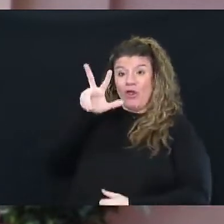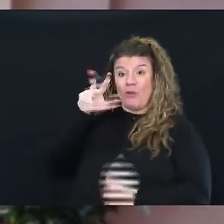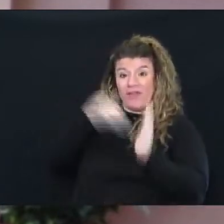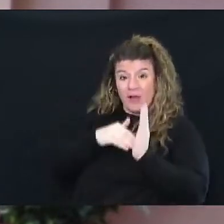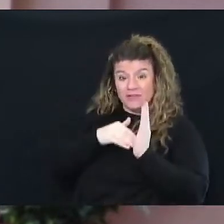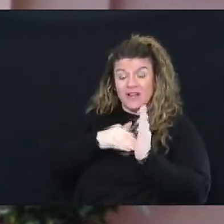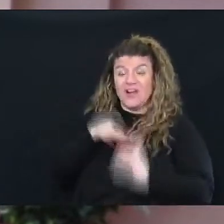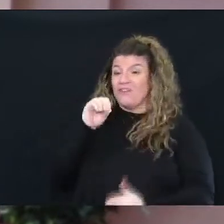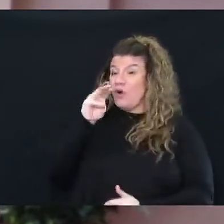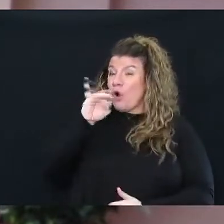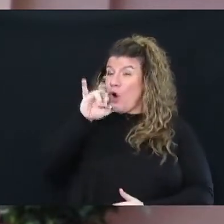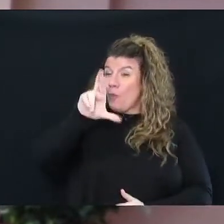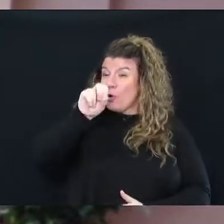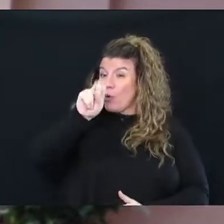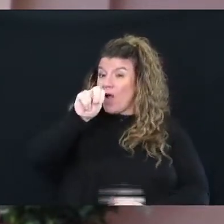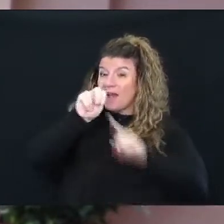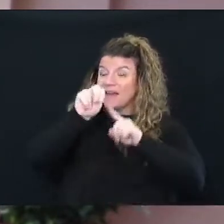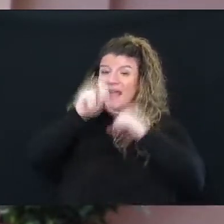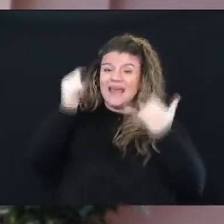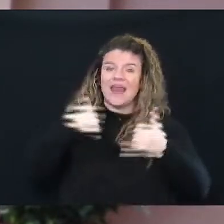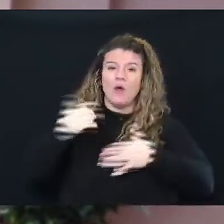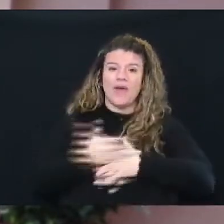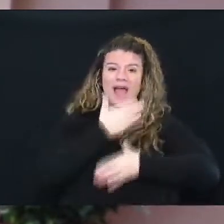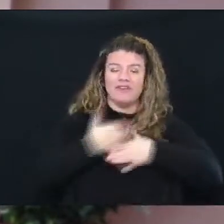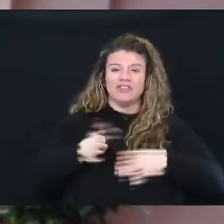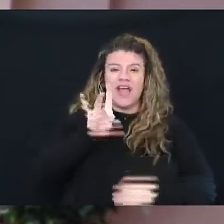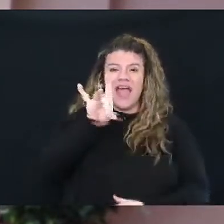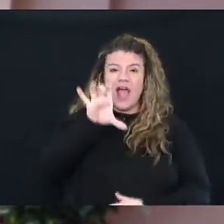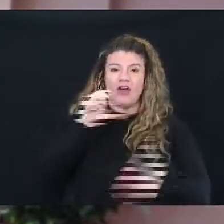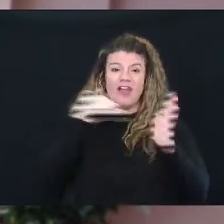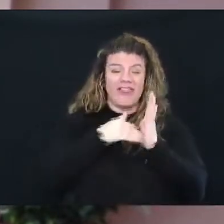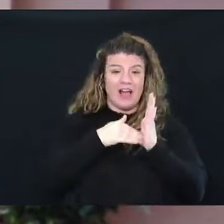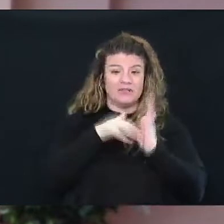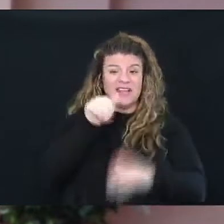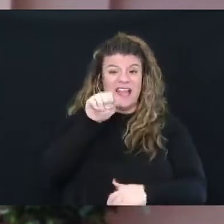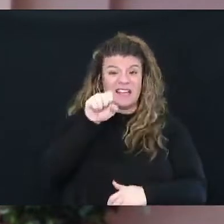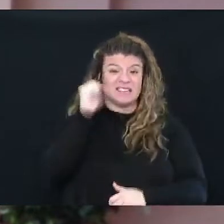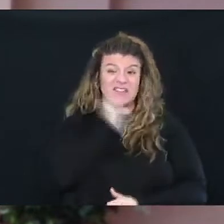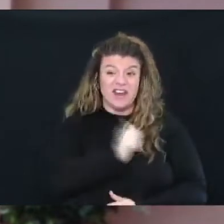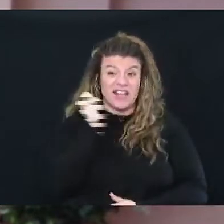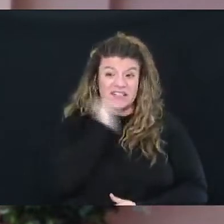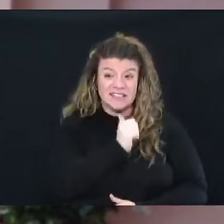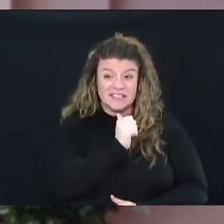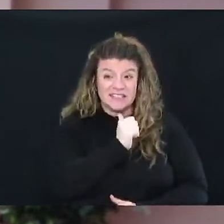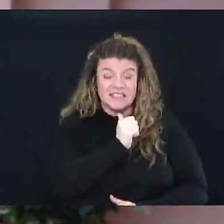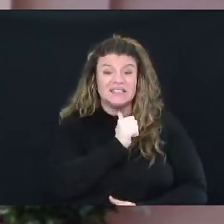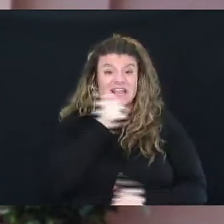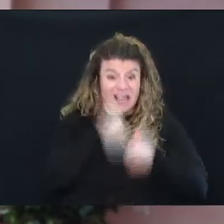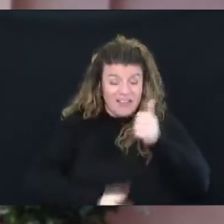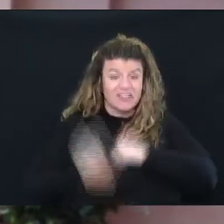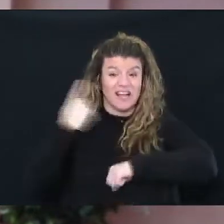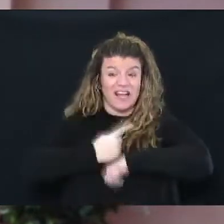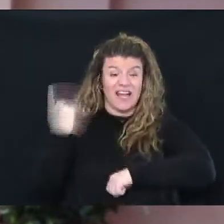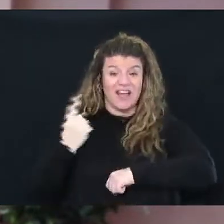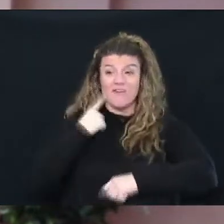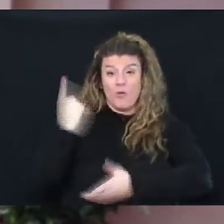before Omicron. Now we've averaged about 800,000 cases a day per day for the last week. So